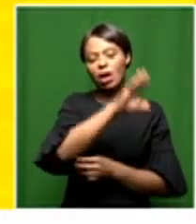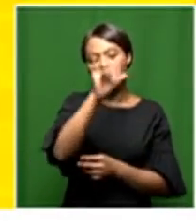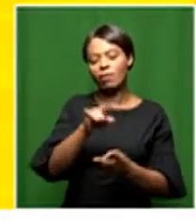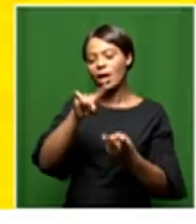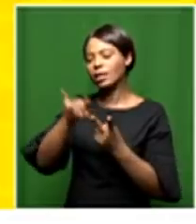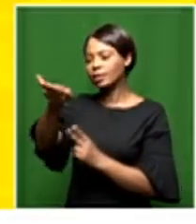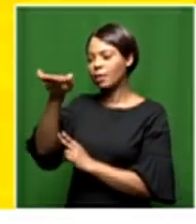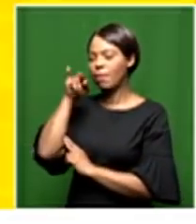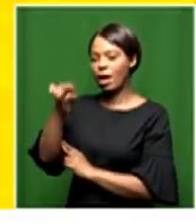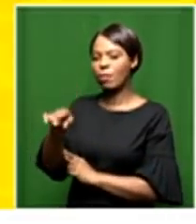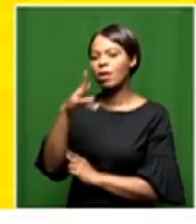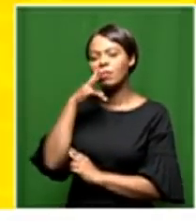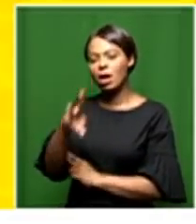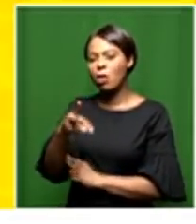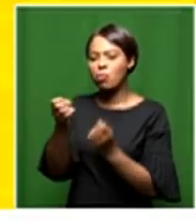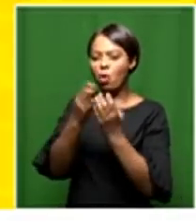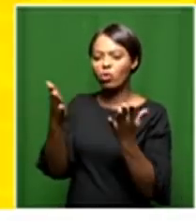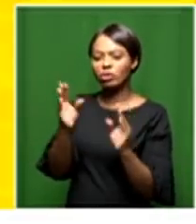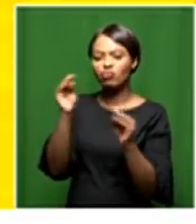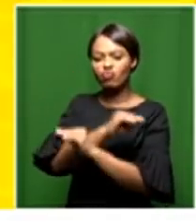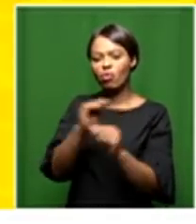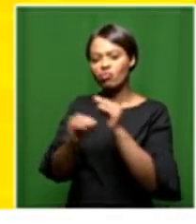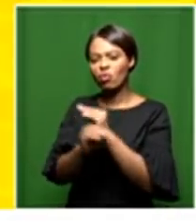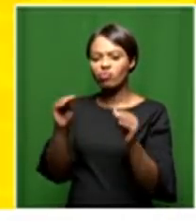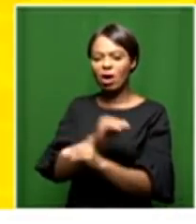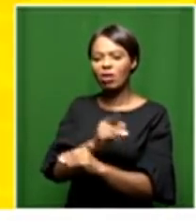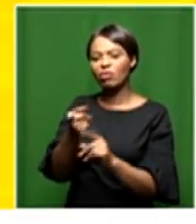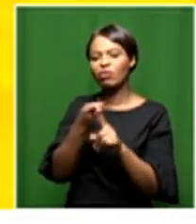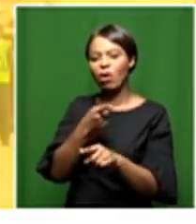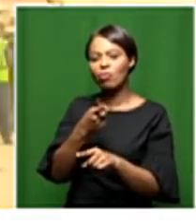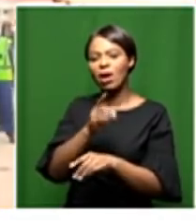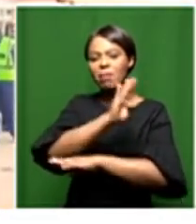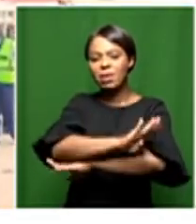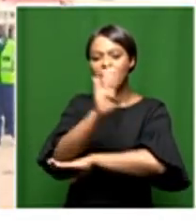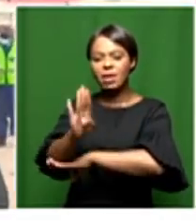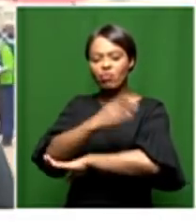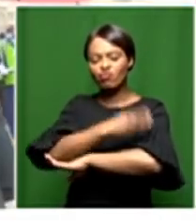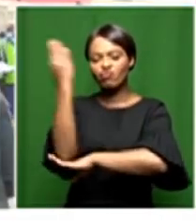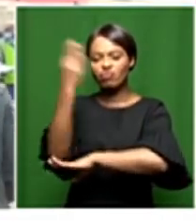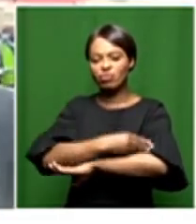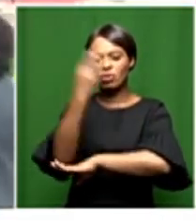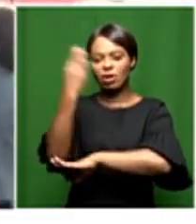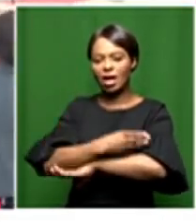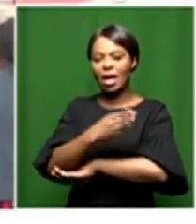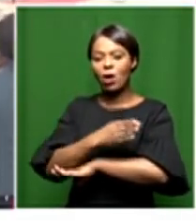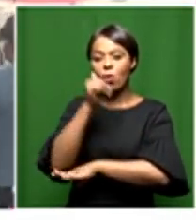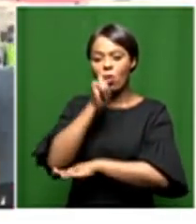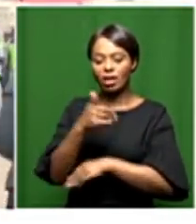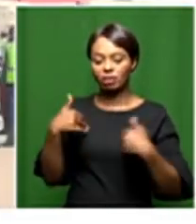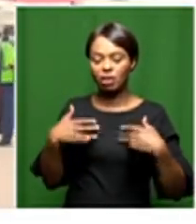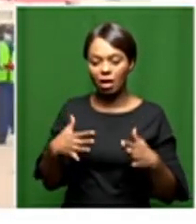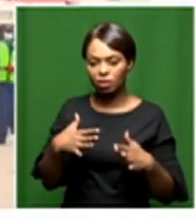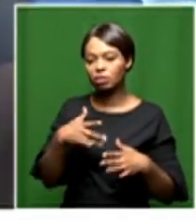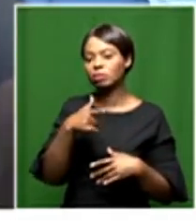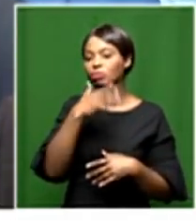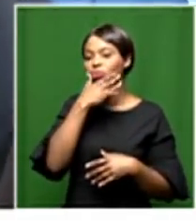saw a vast movement of people across the Beitbridge border post over the festive season. South Africa, of course, now dealing with a